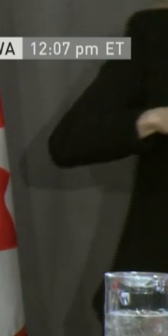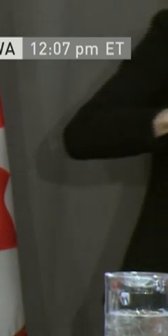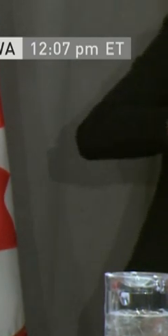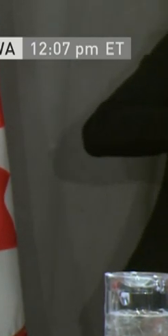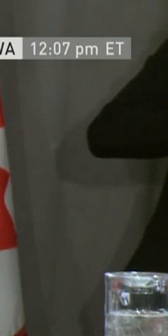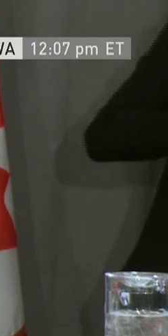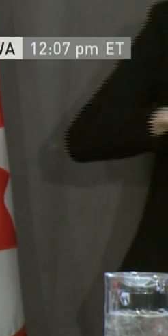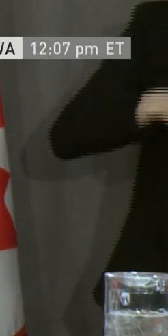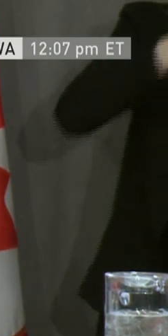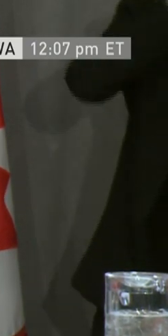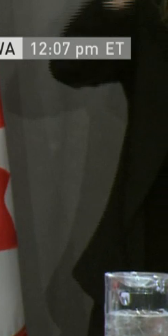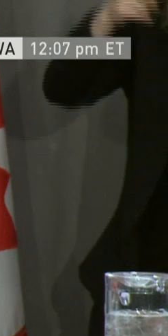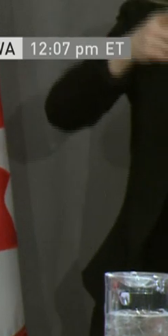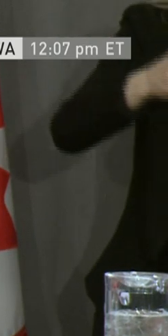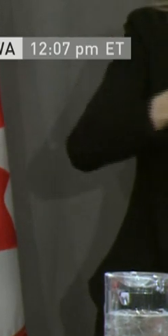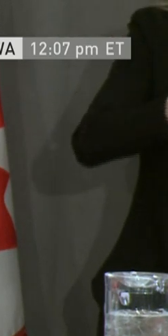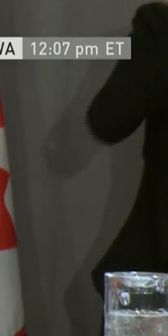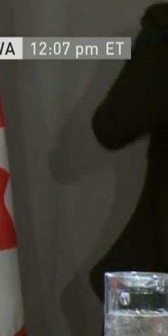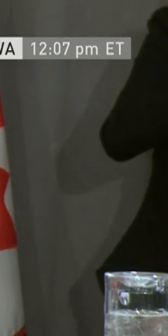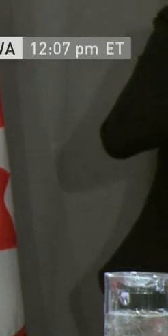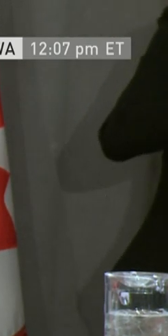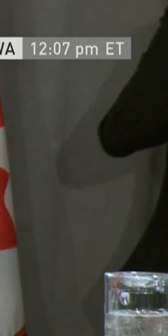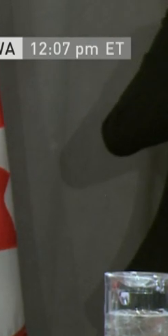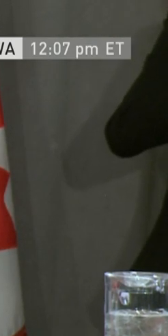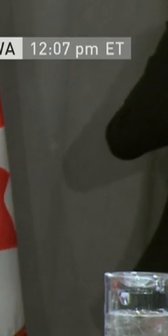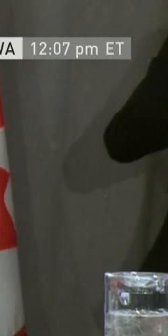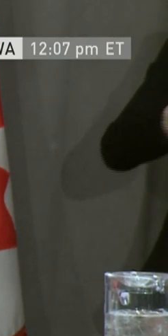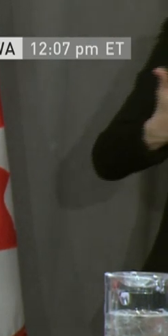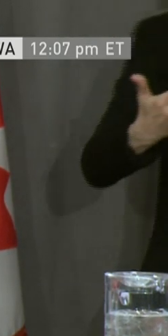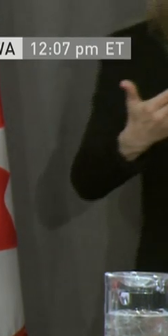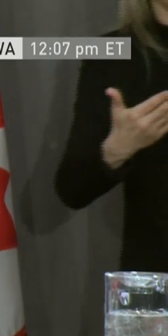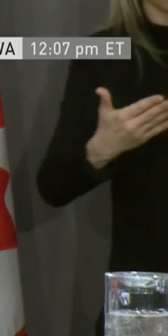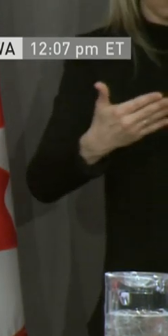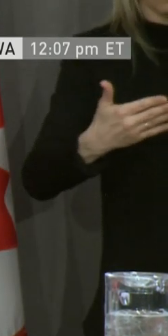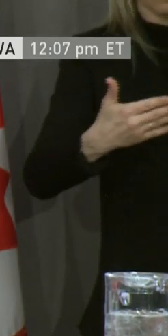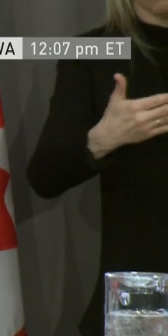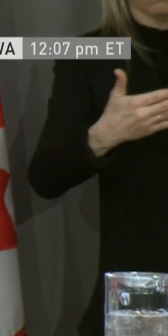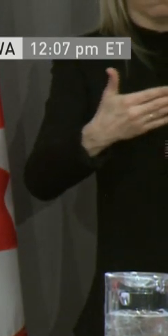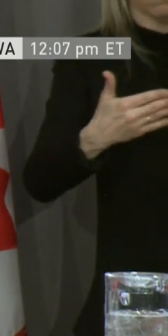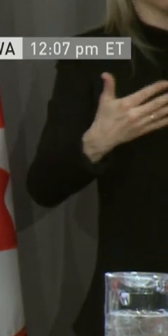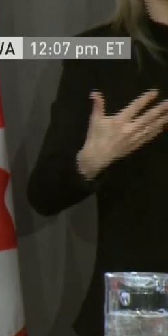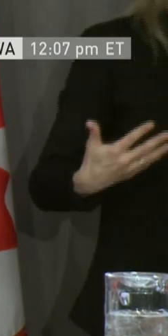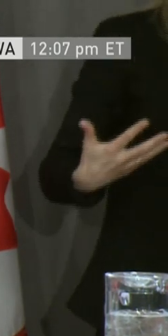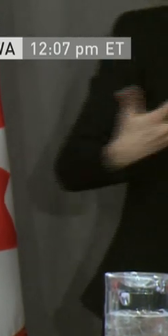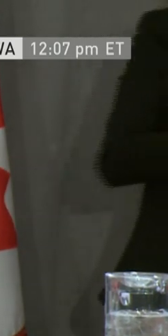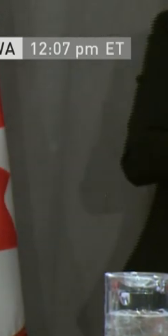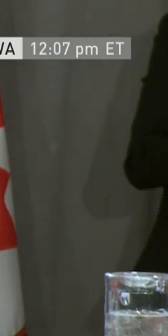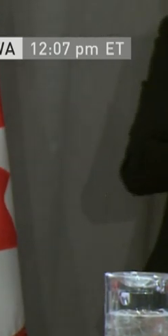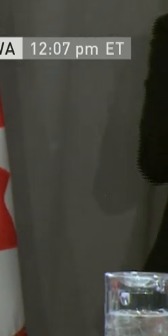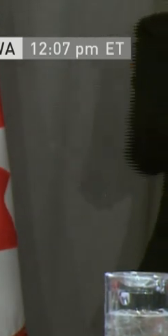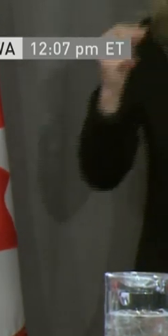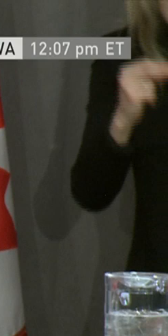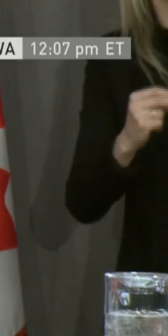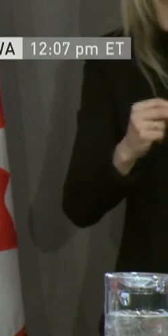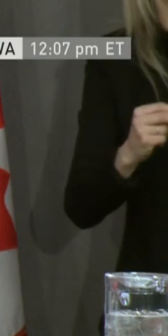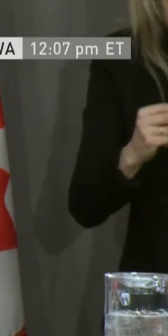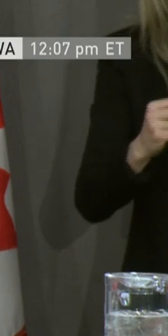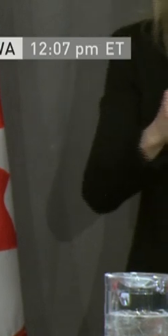I'm not going to itemize what could cause us to move earlier or not move earlier. at this stage. What